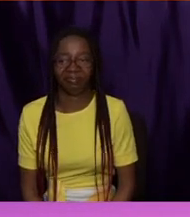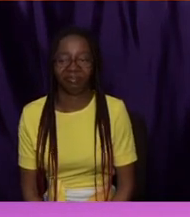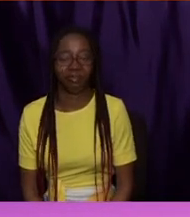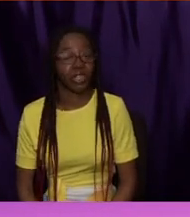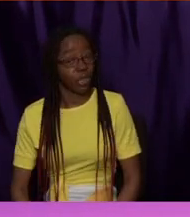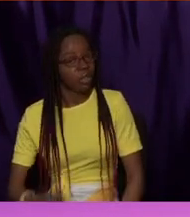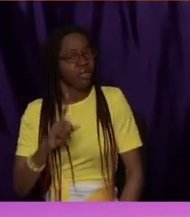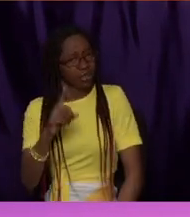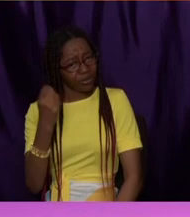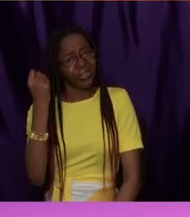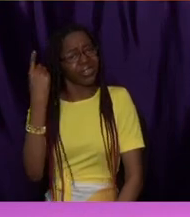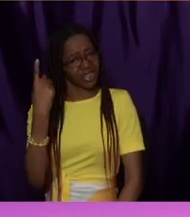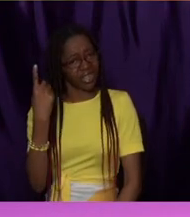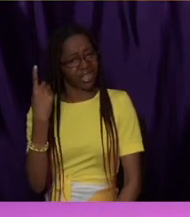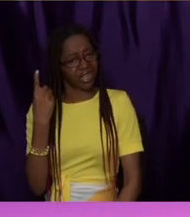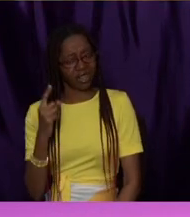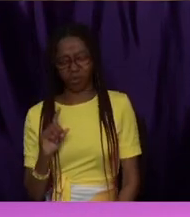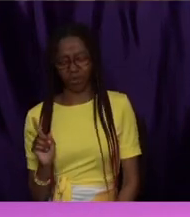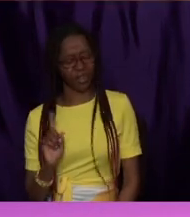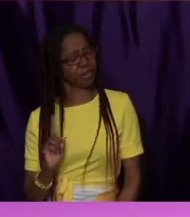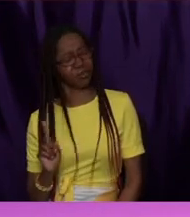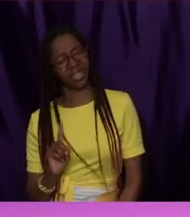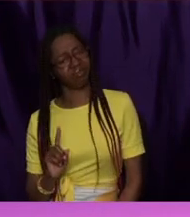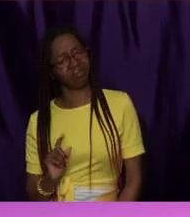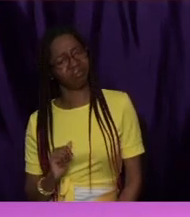Do you realize where you'd be